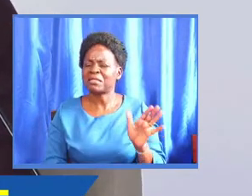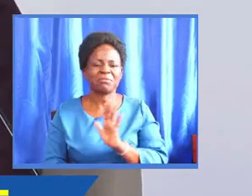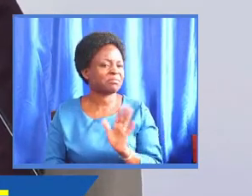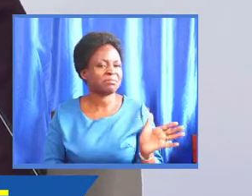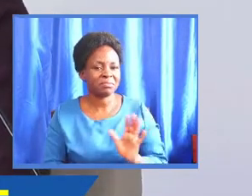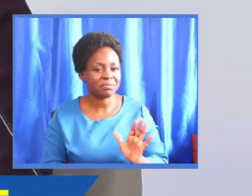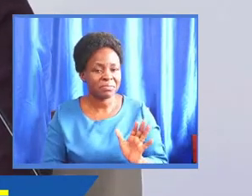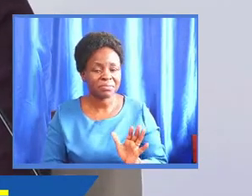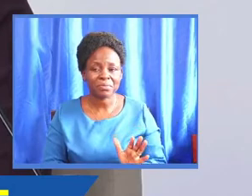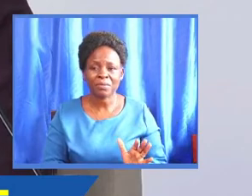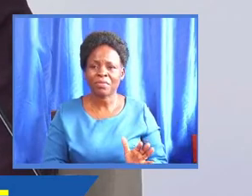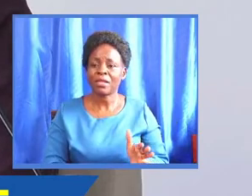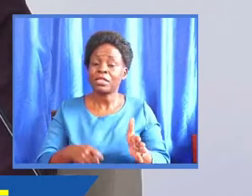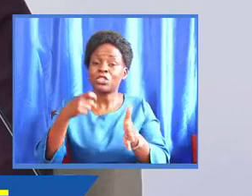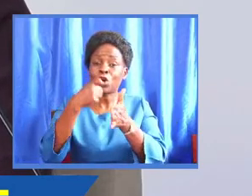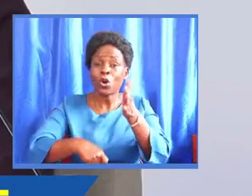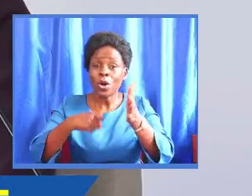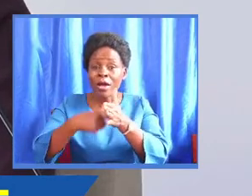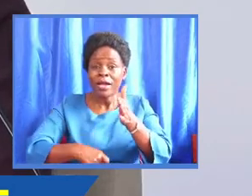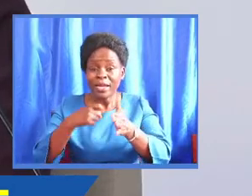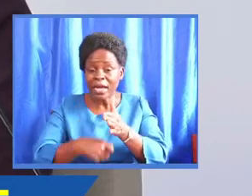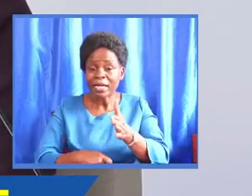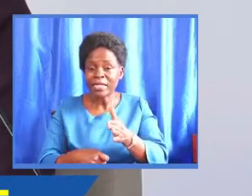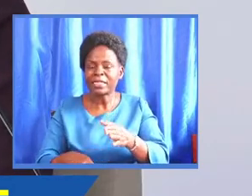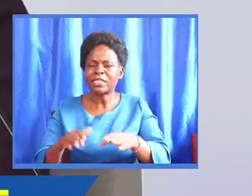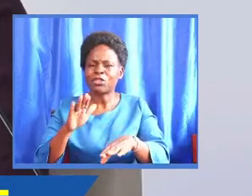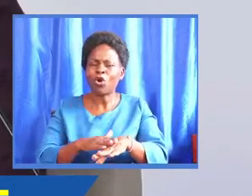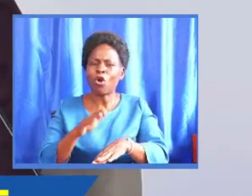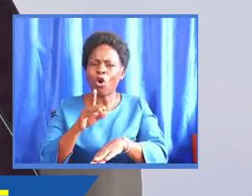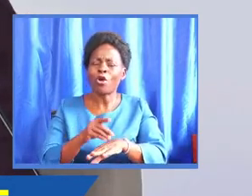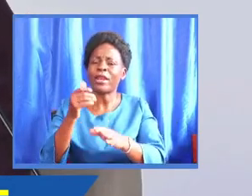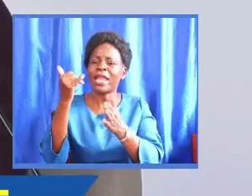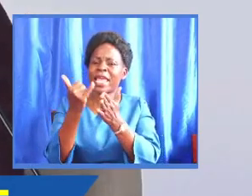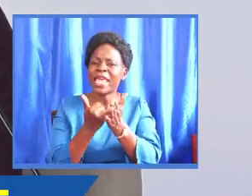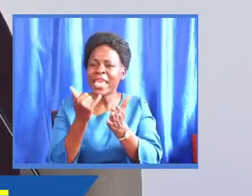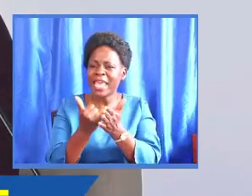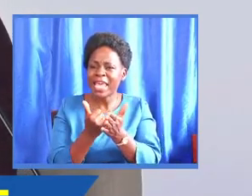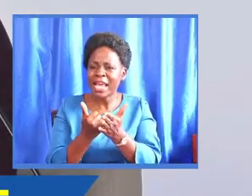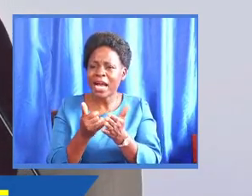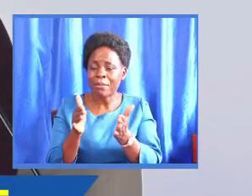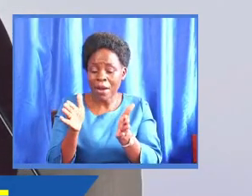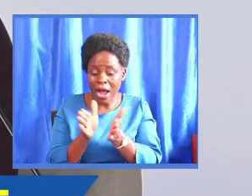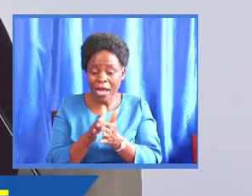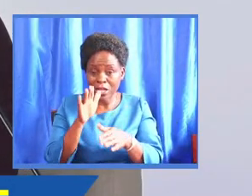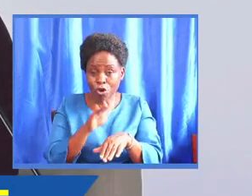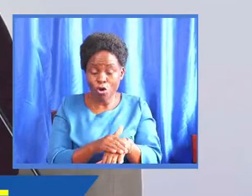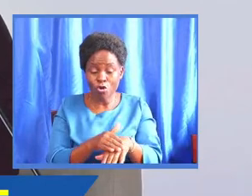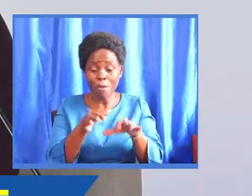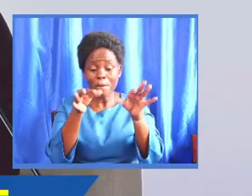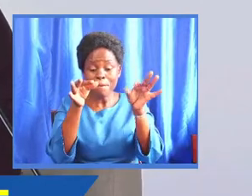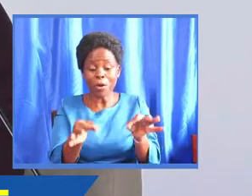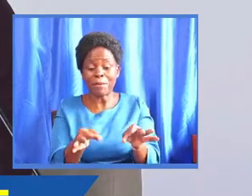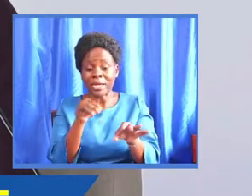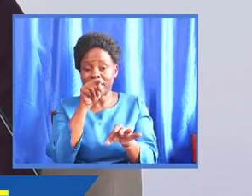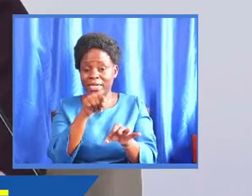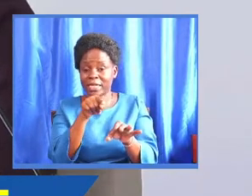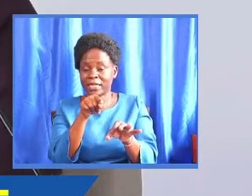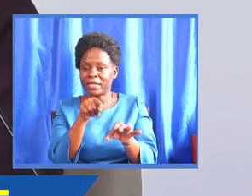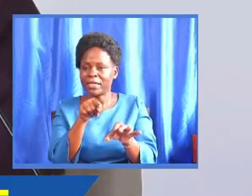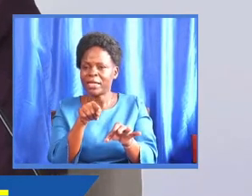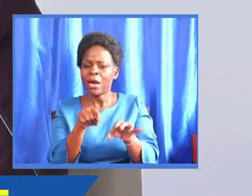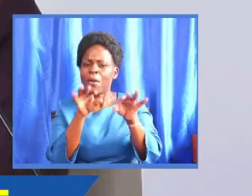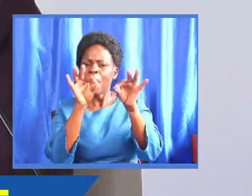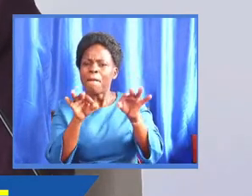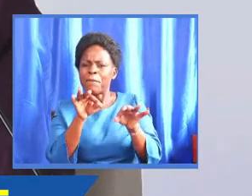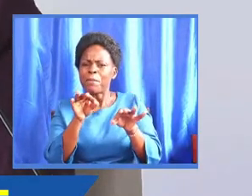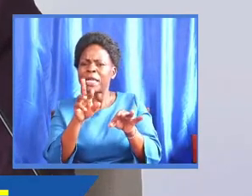So tax is basically on income and on the property. Now, the